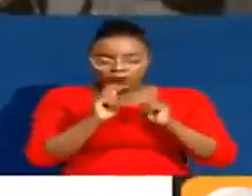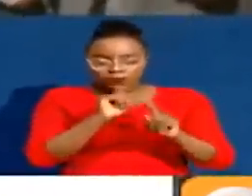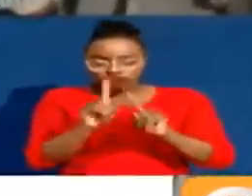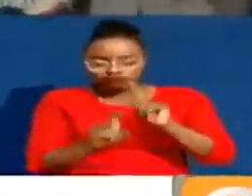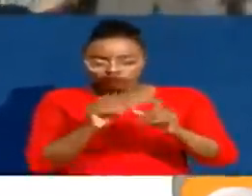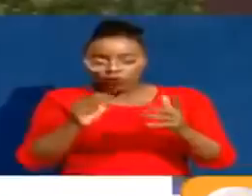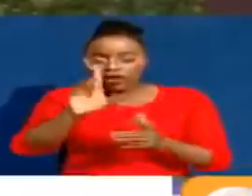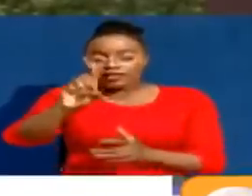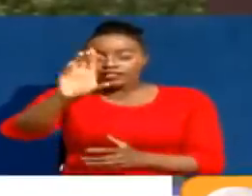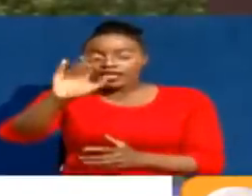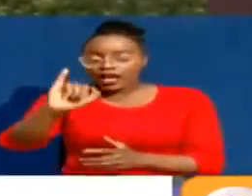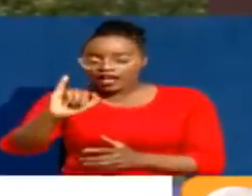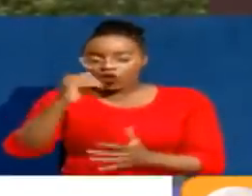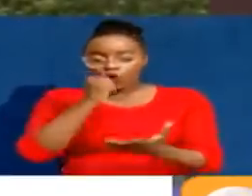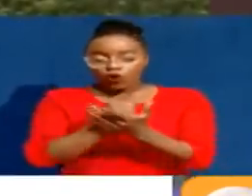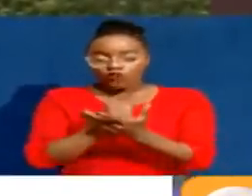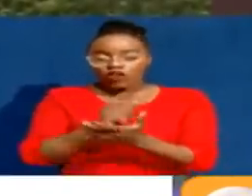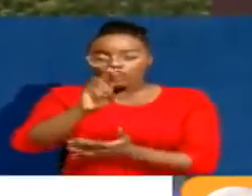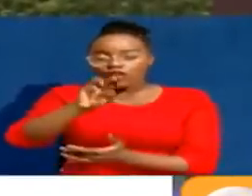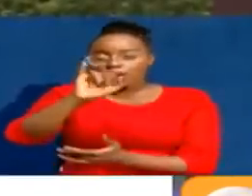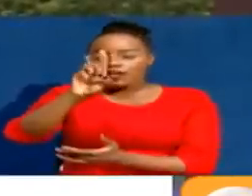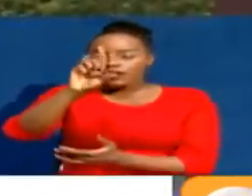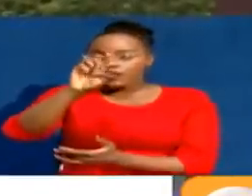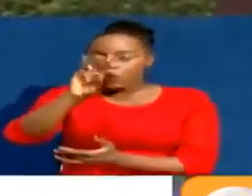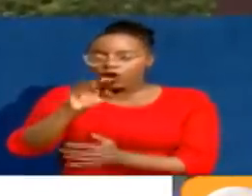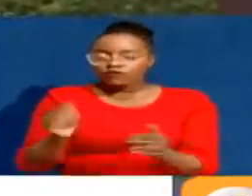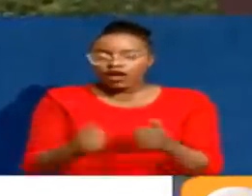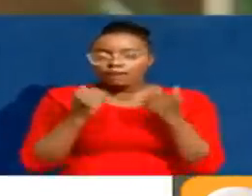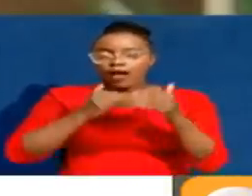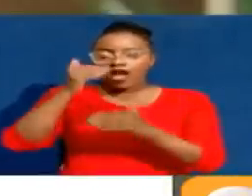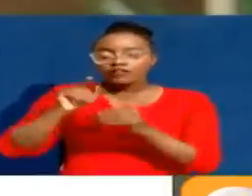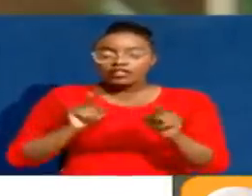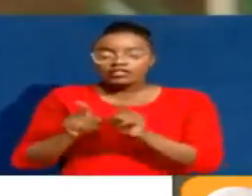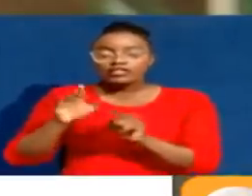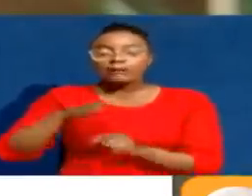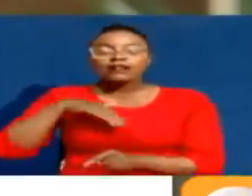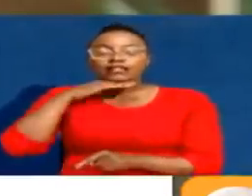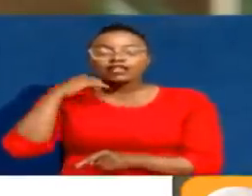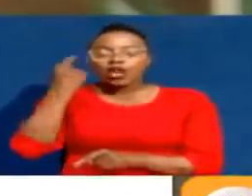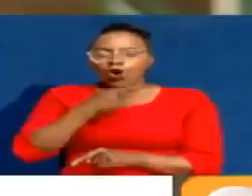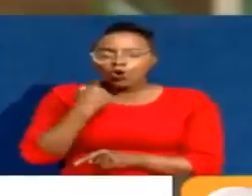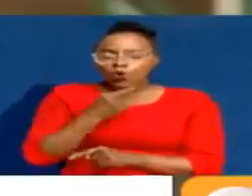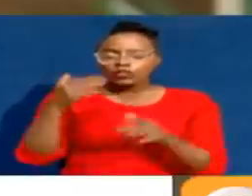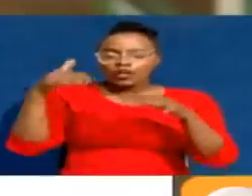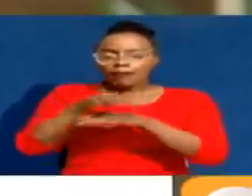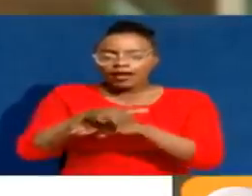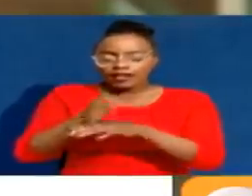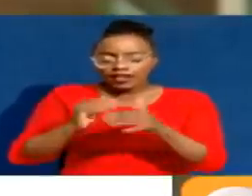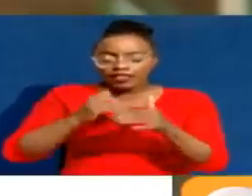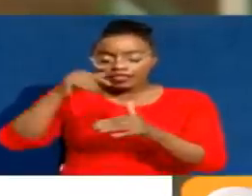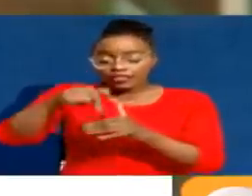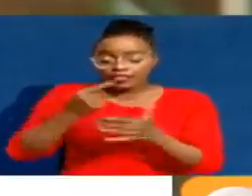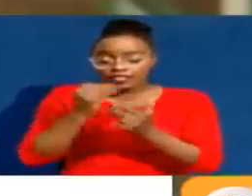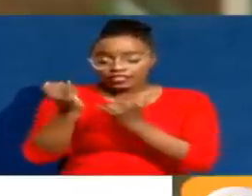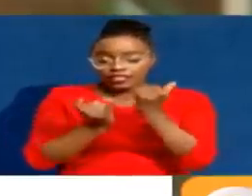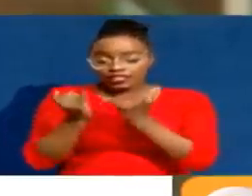High headquarters. Midiwo's death comes few days after the death of his sister, who was said to be buried this coming